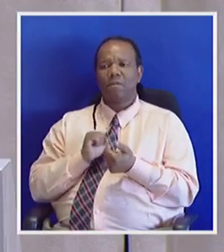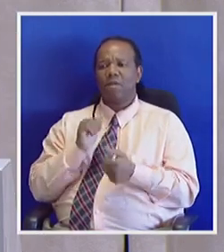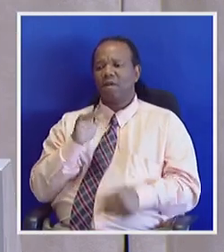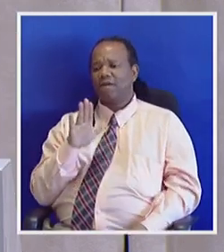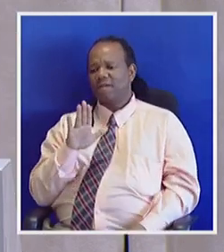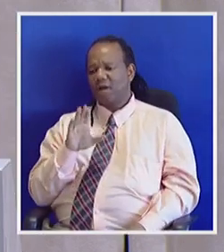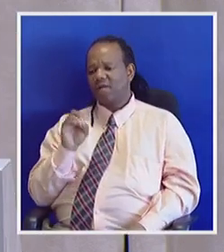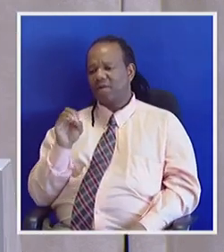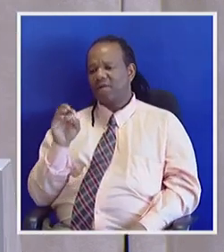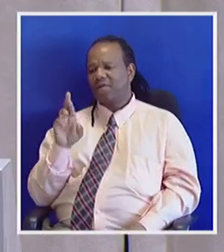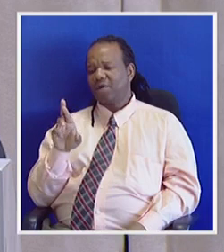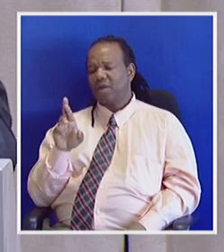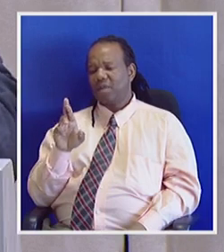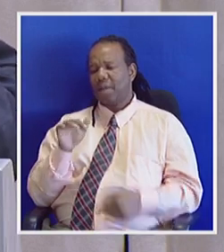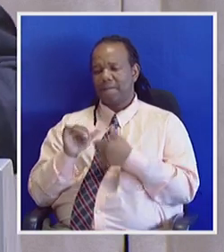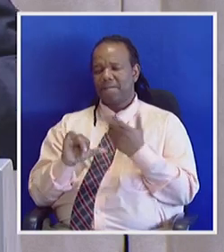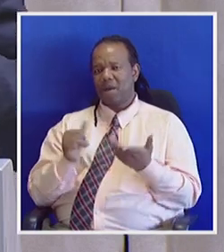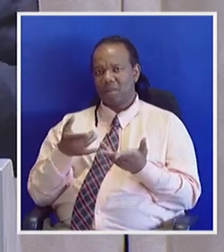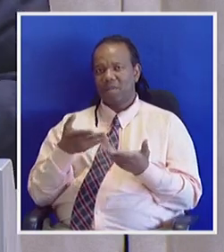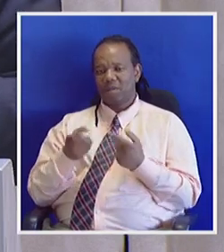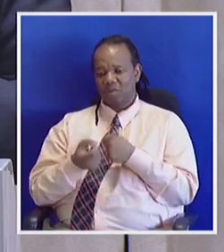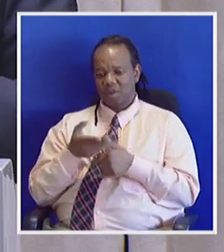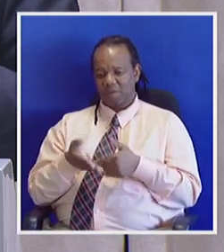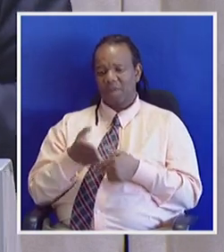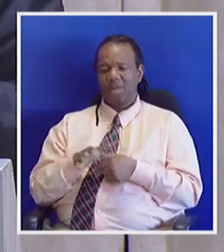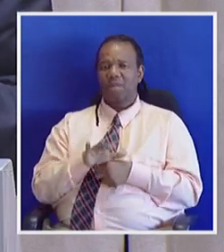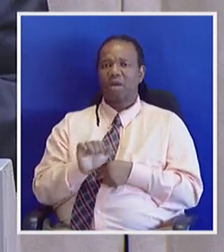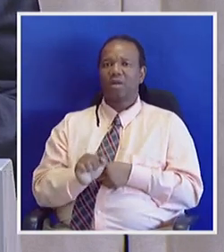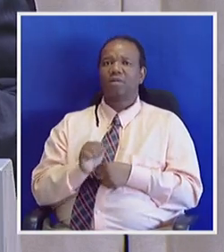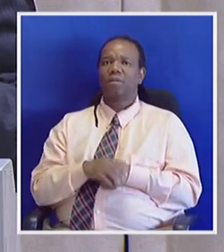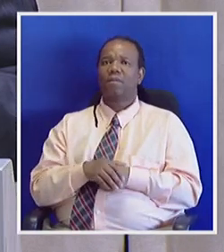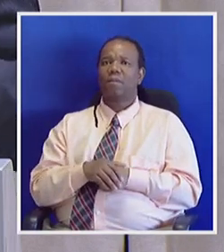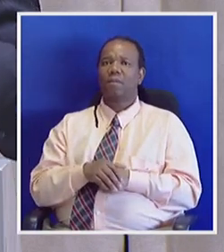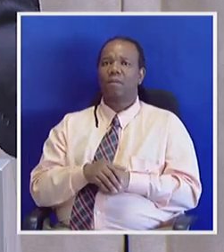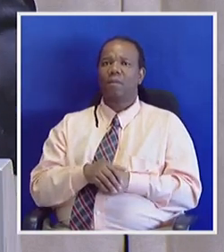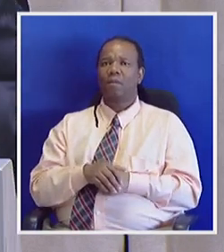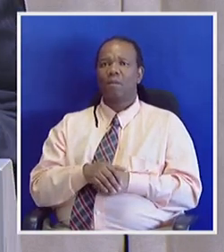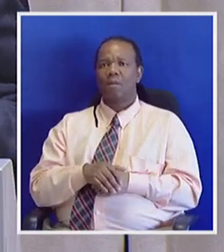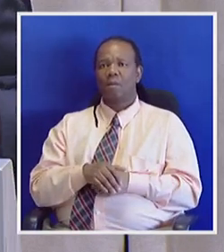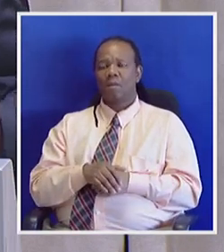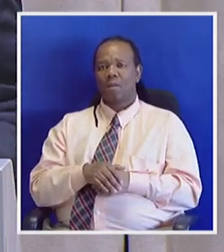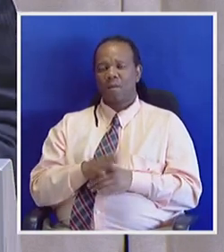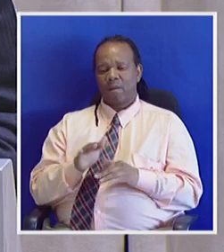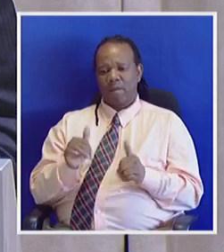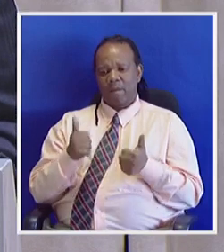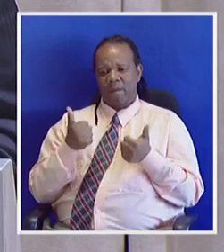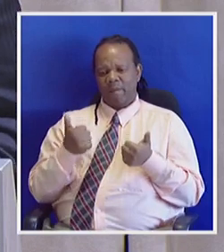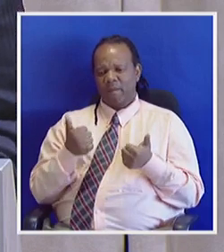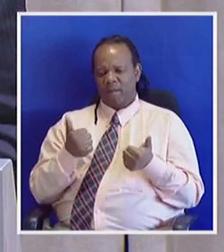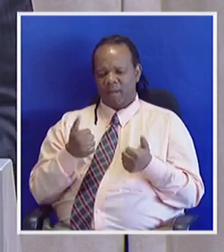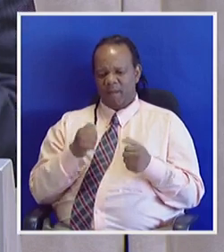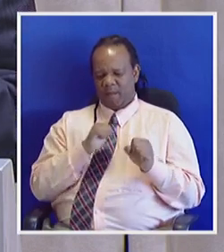a month in our country. So this momentous agreement is now going to